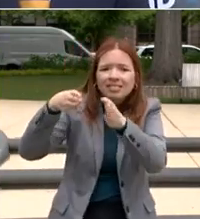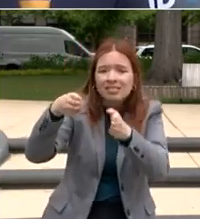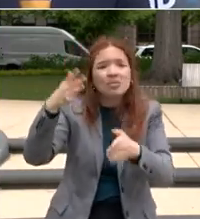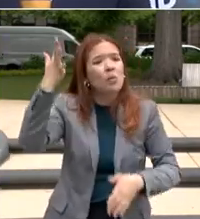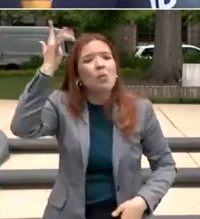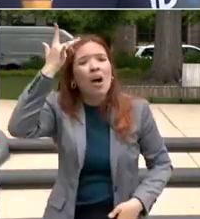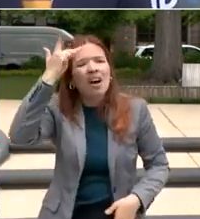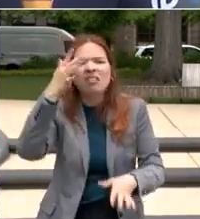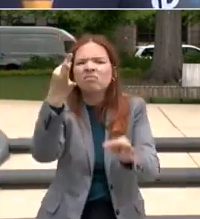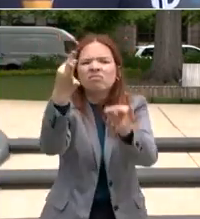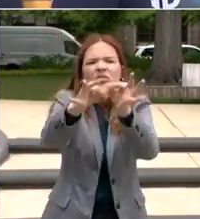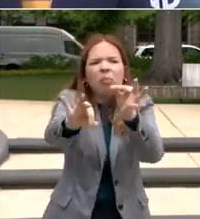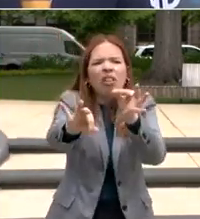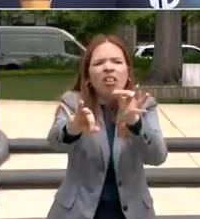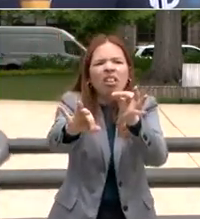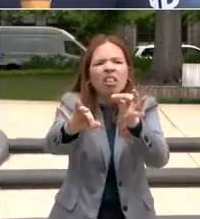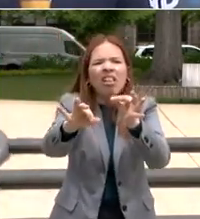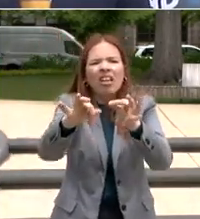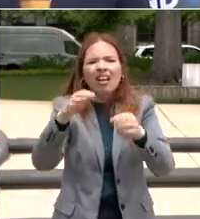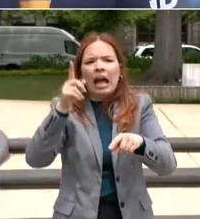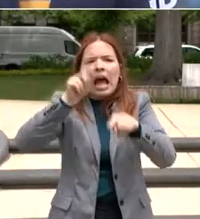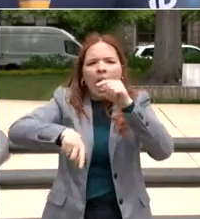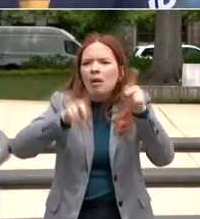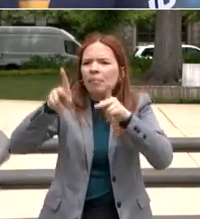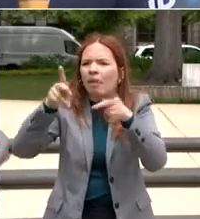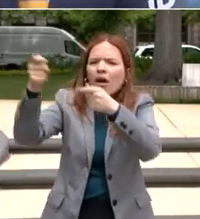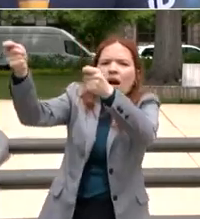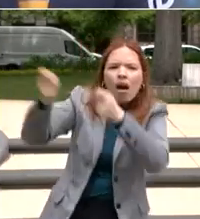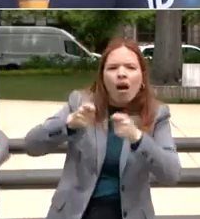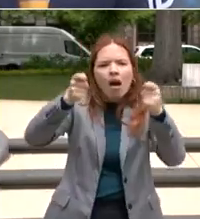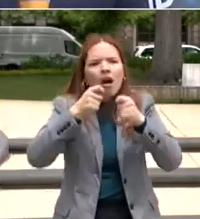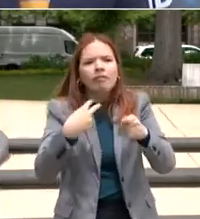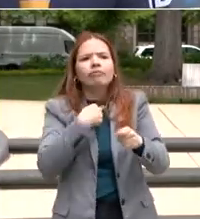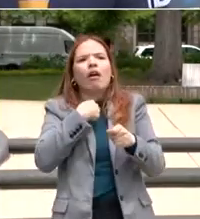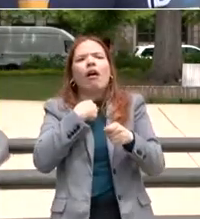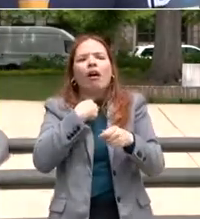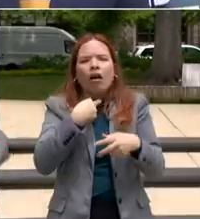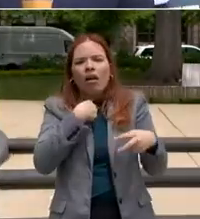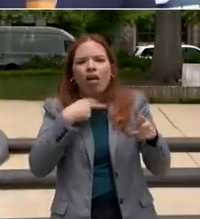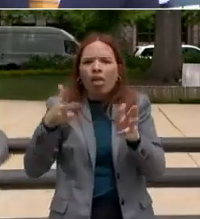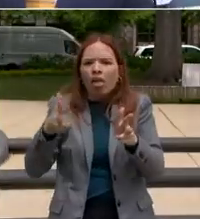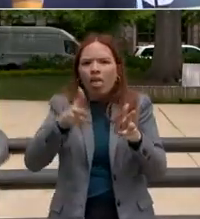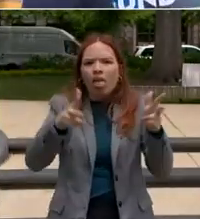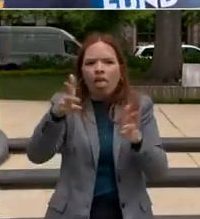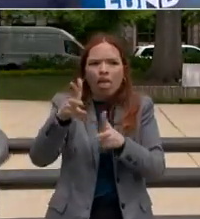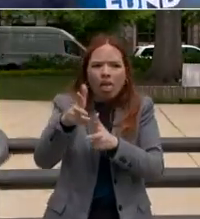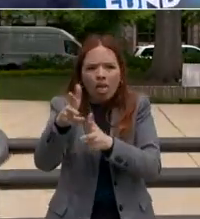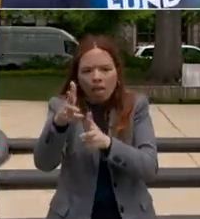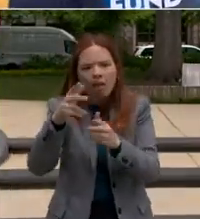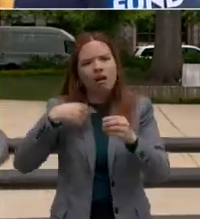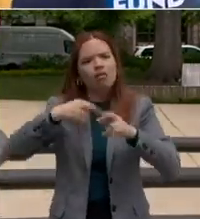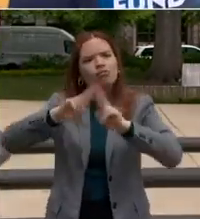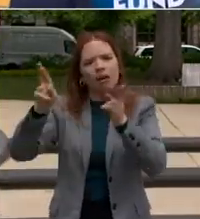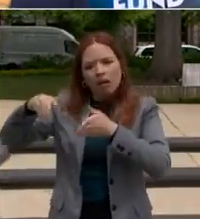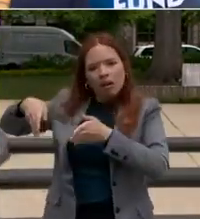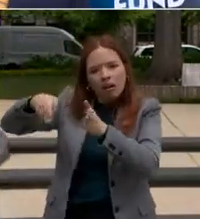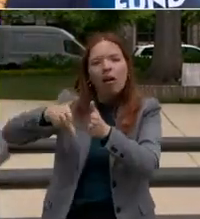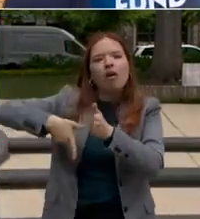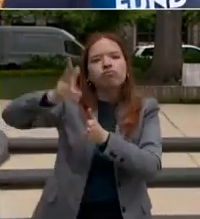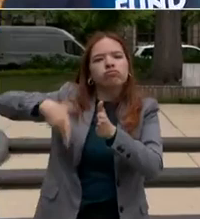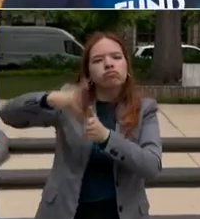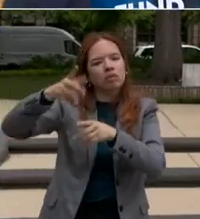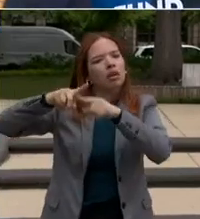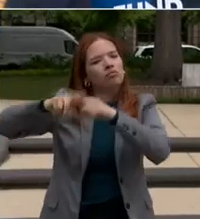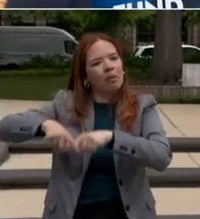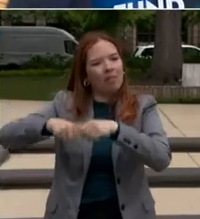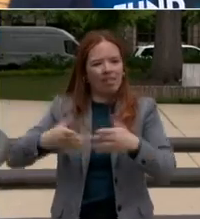to figure that we can't attract people to the bus if they're sitting in the same traffic that they would be sitting in their own vehicle, where